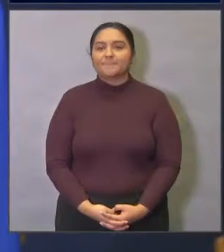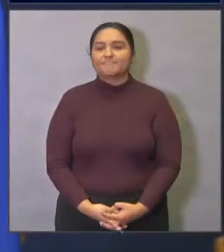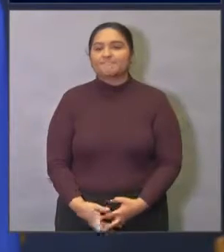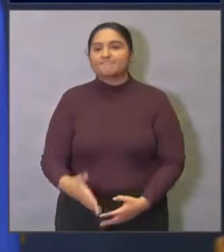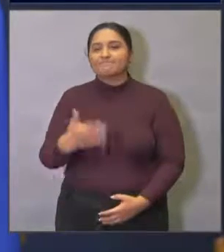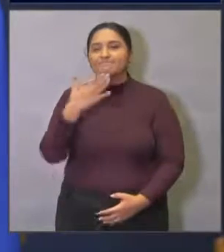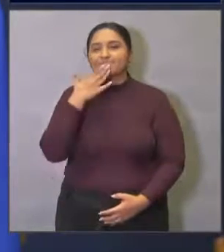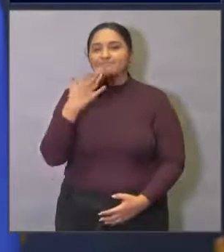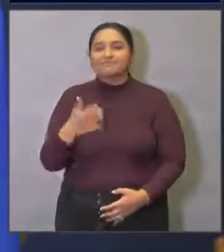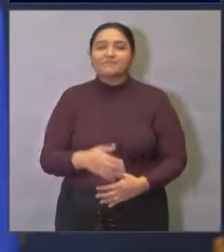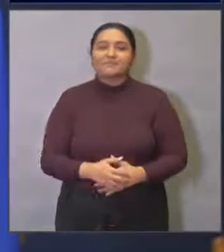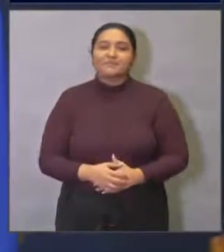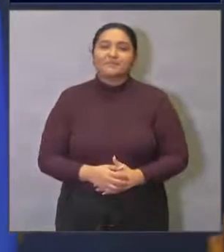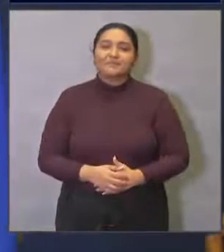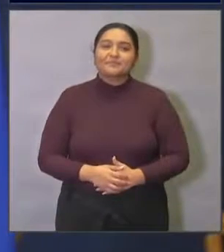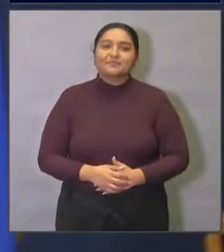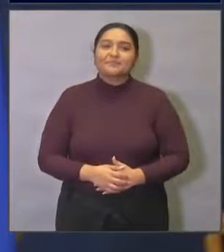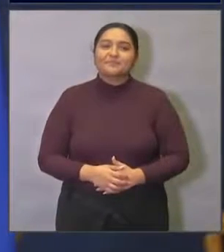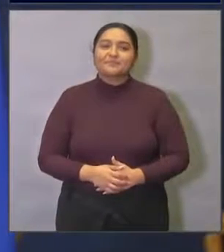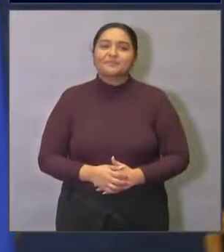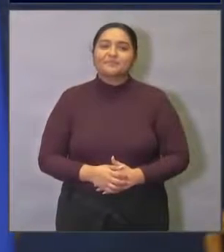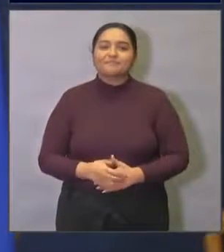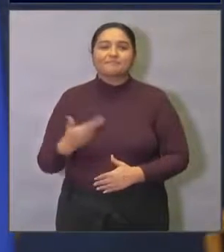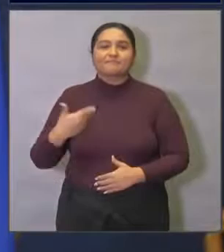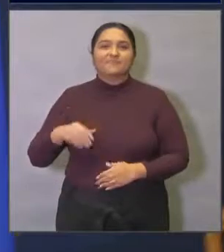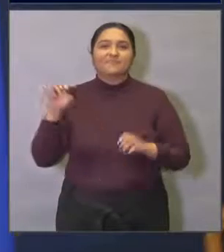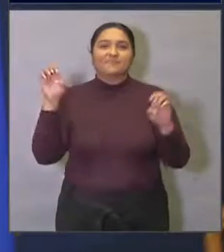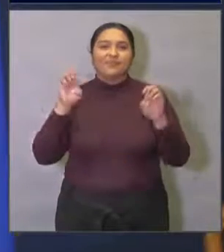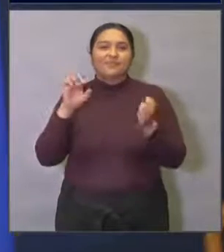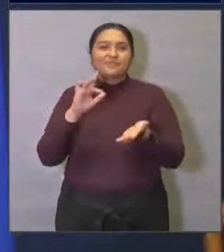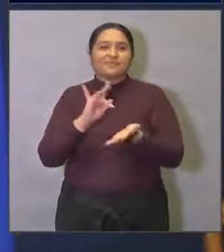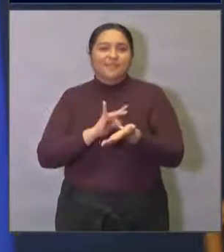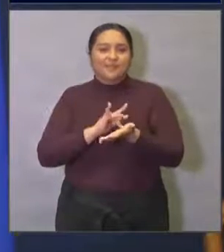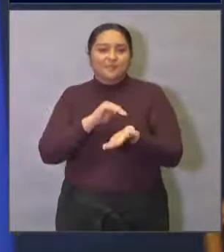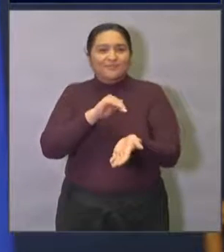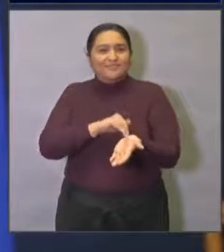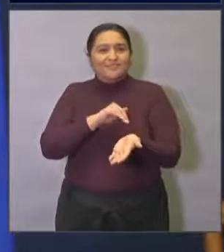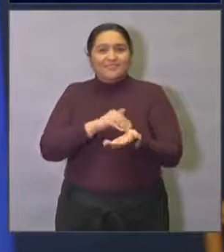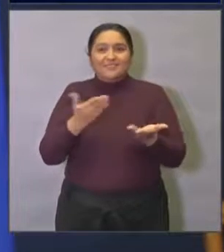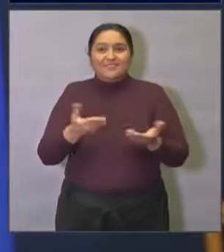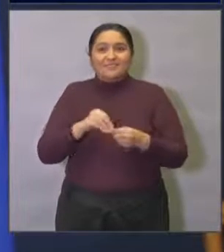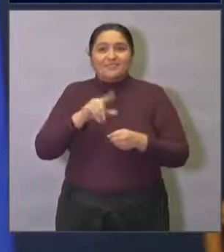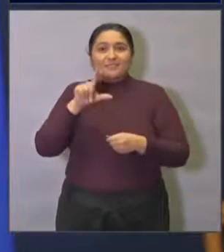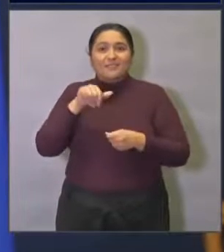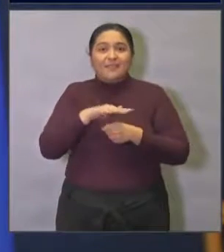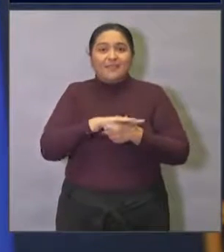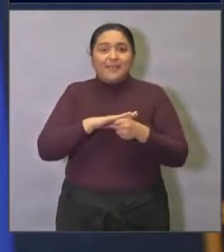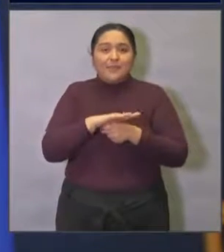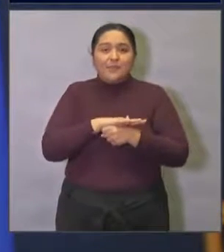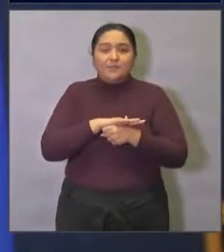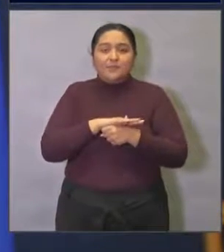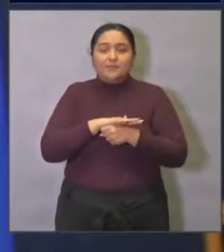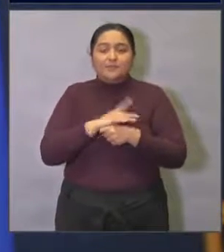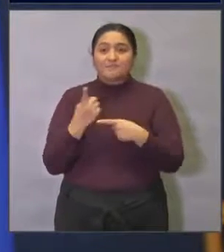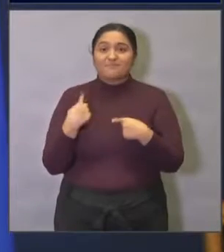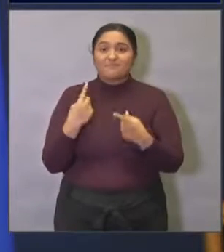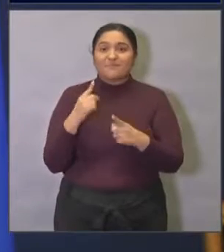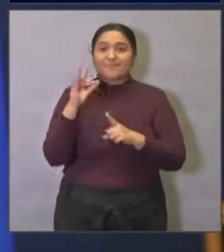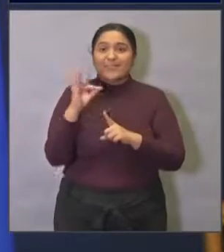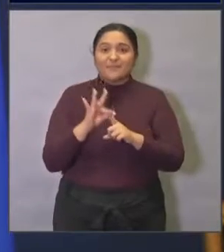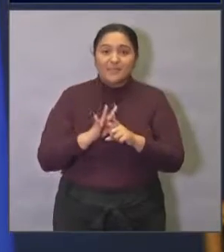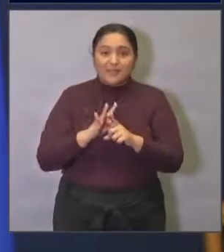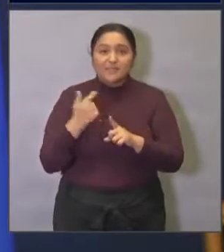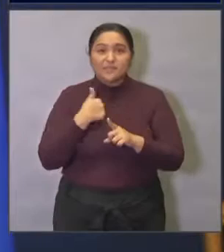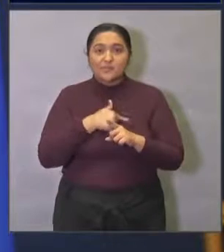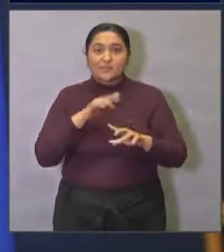Thank you so much. As an emergency medicine physician practicing in Los Angeles County, for the last 9 months as we have managed